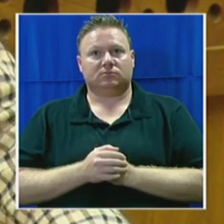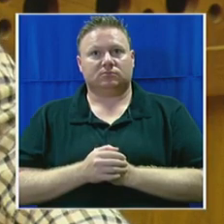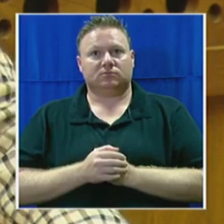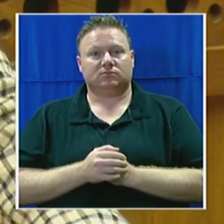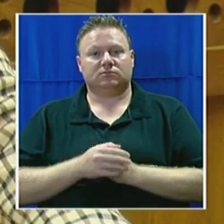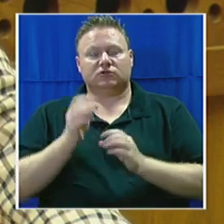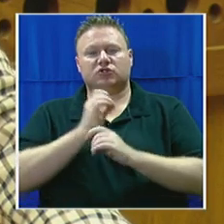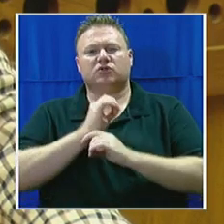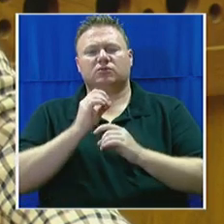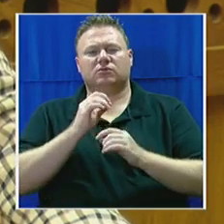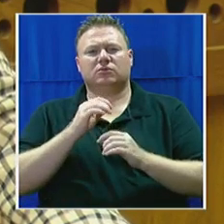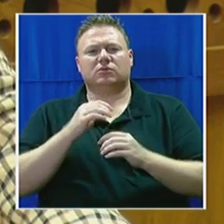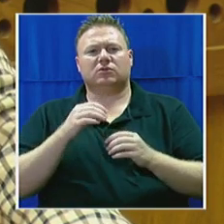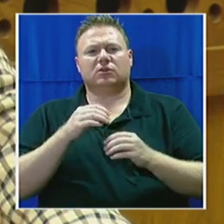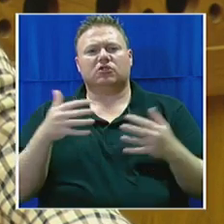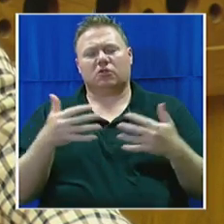sixoxa ngesikhathi lapho